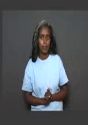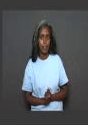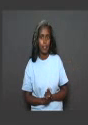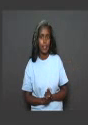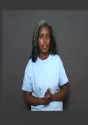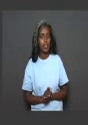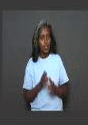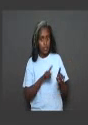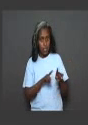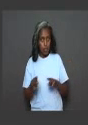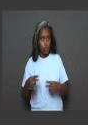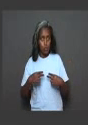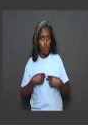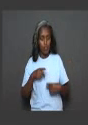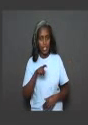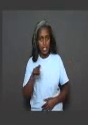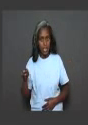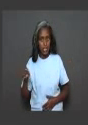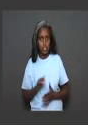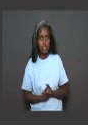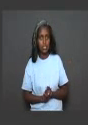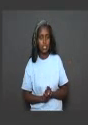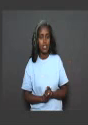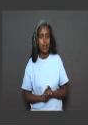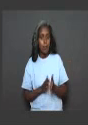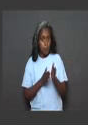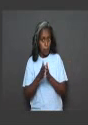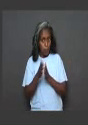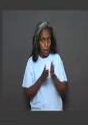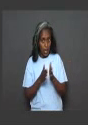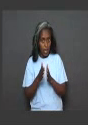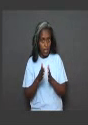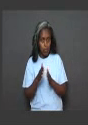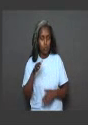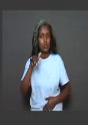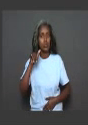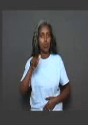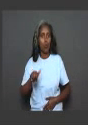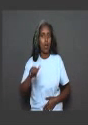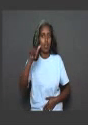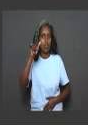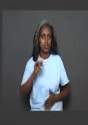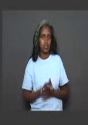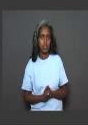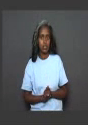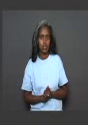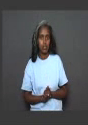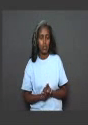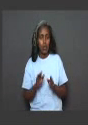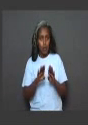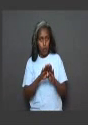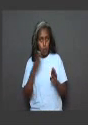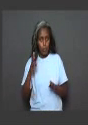It can also have an axis that is parallel to the y-axis, opening